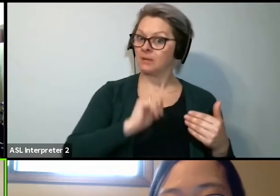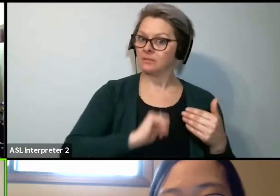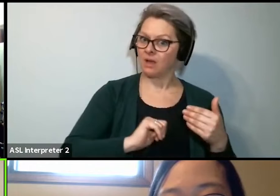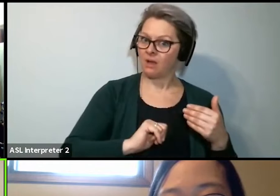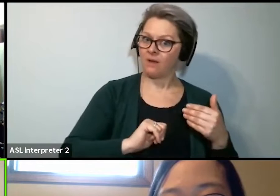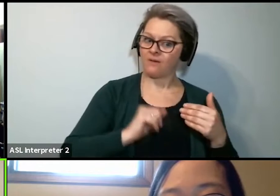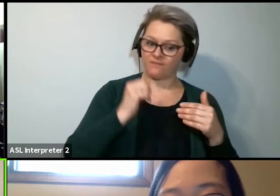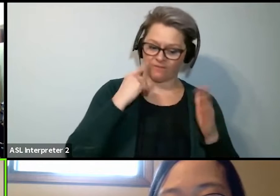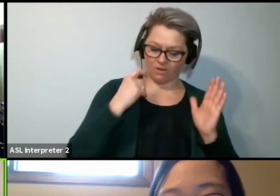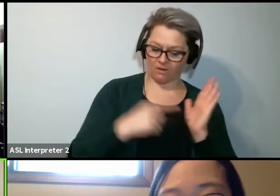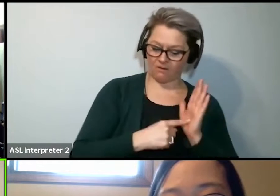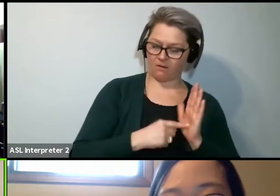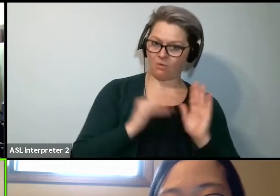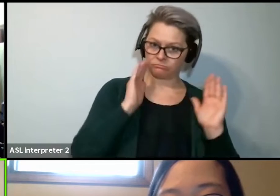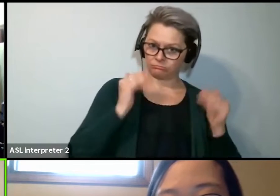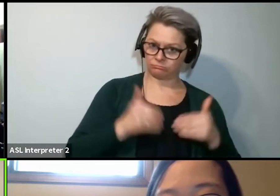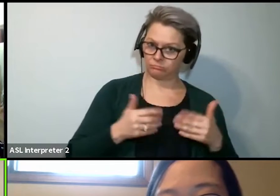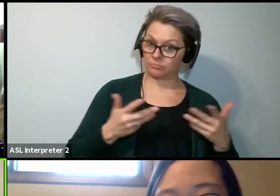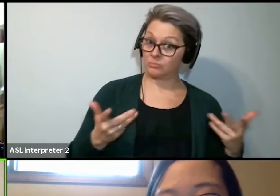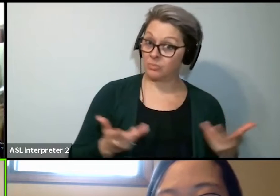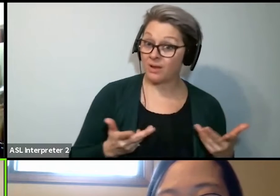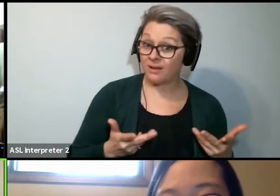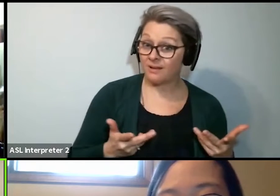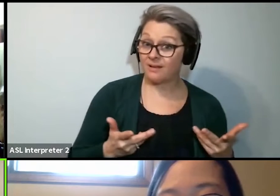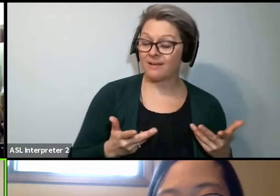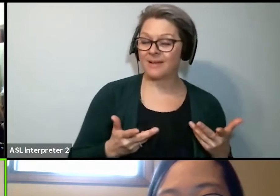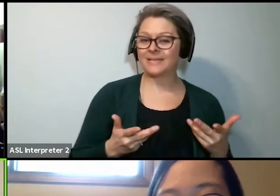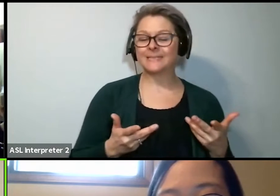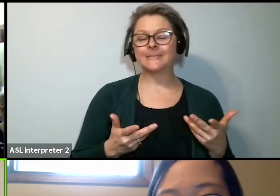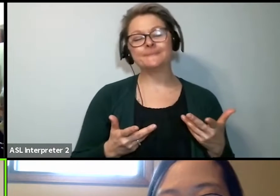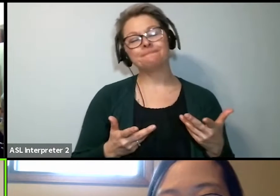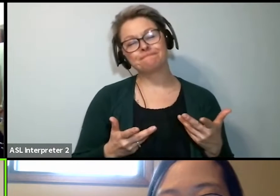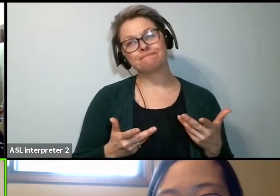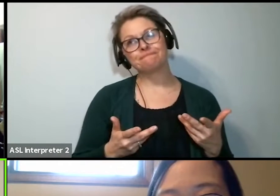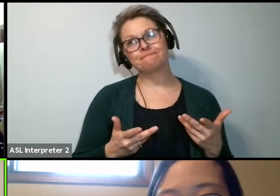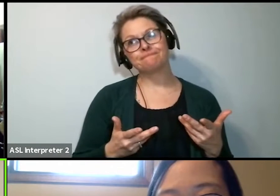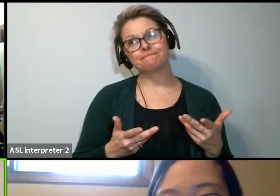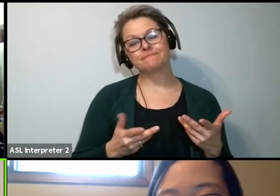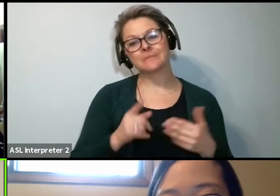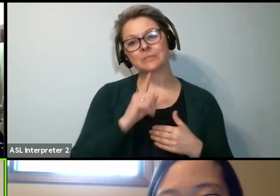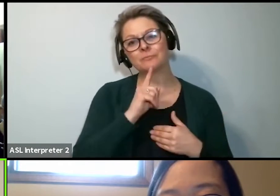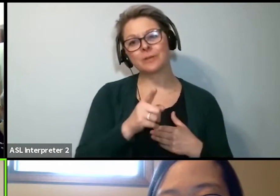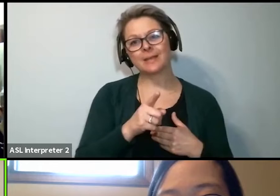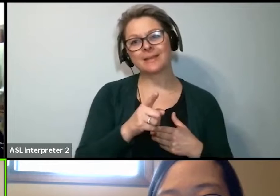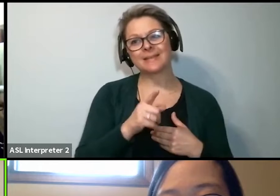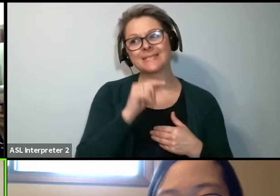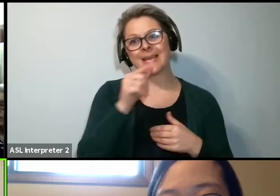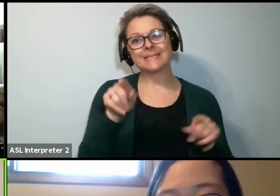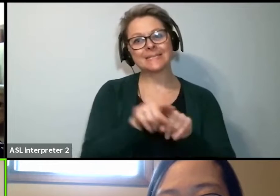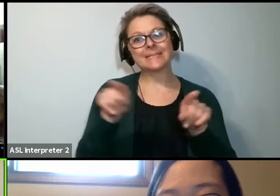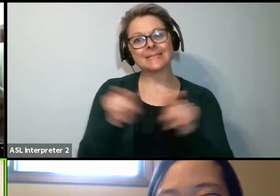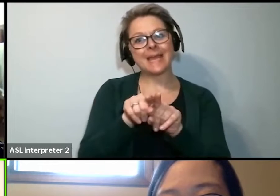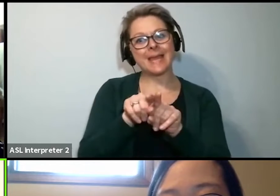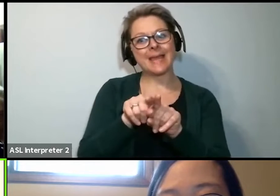self-diagnosis is that it probably doesn't come with the baggage that